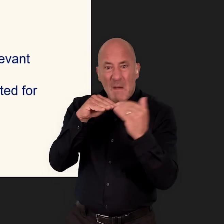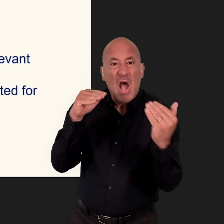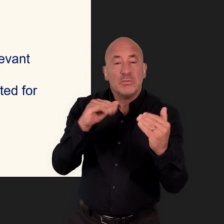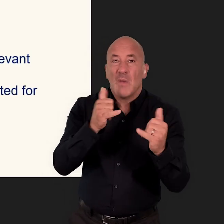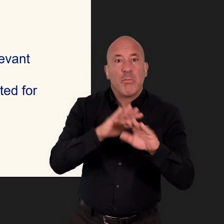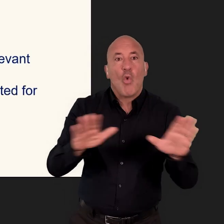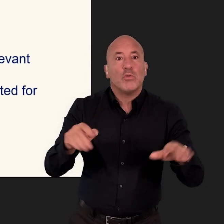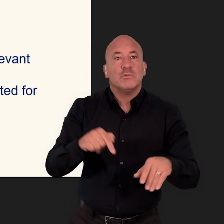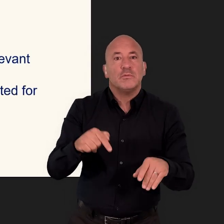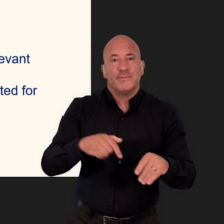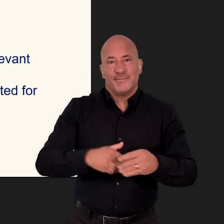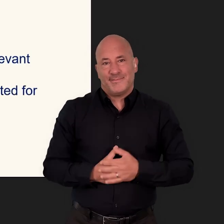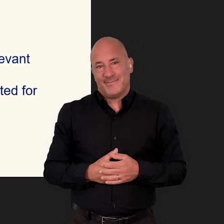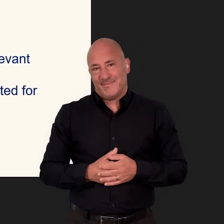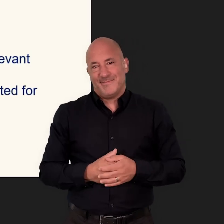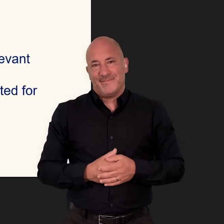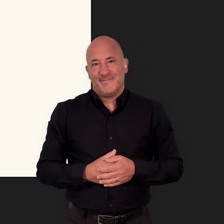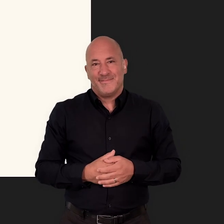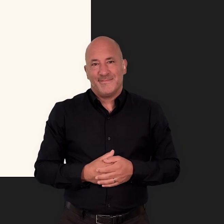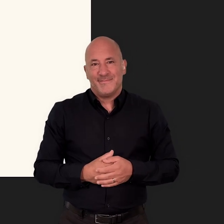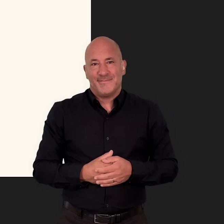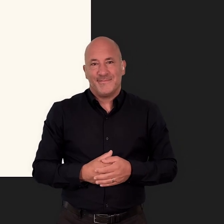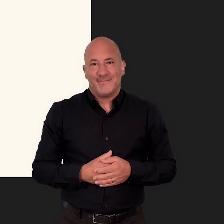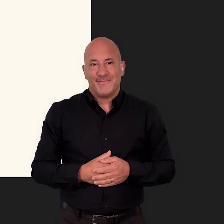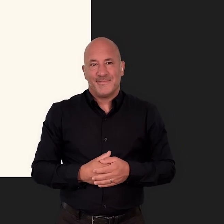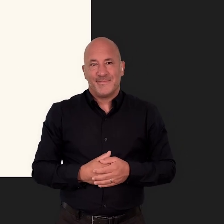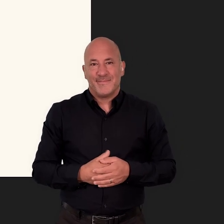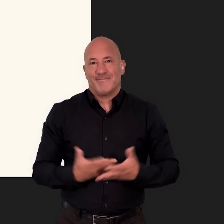were expecting.